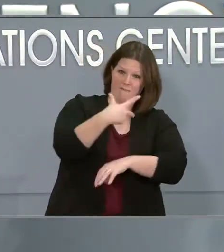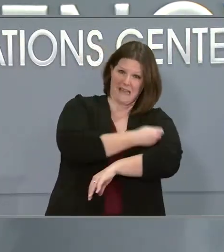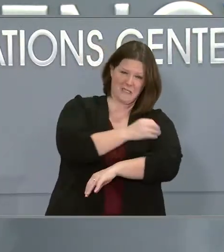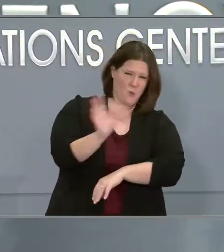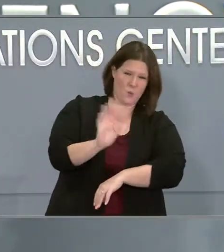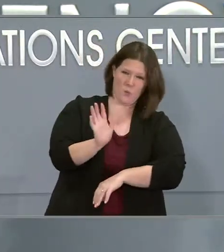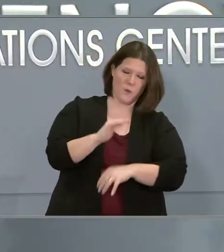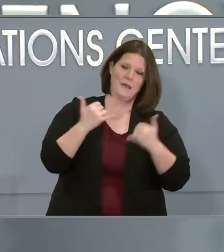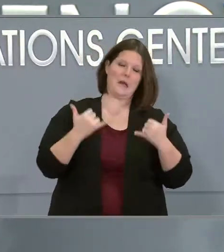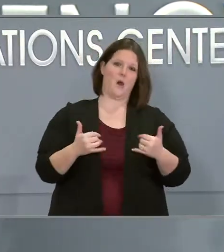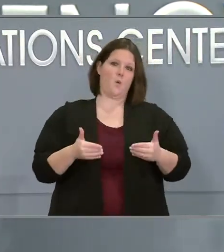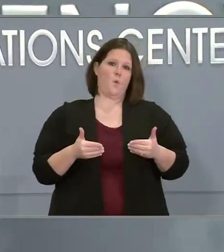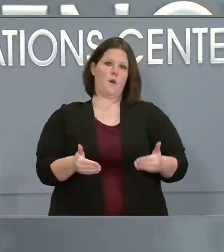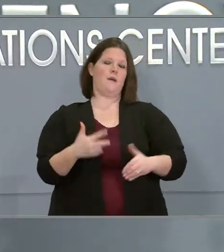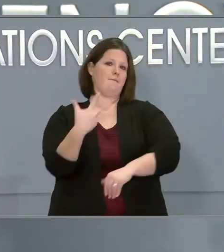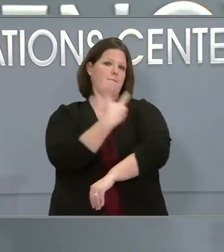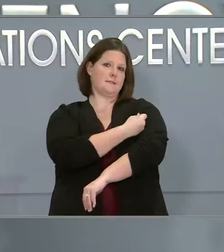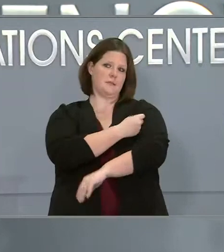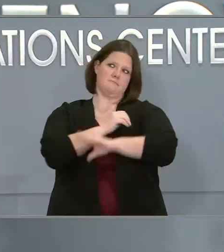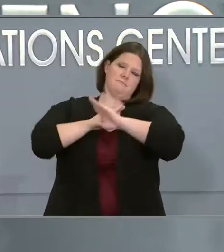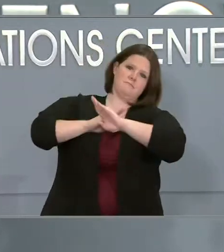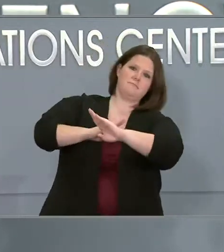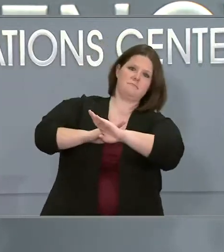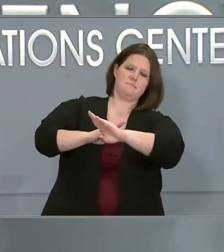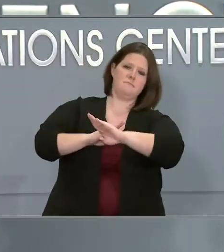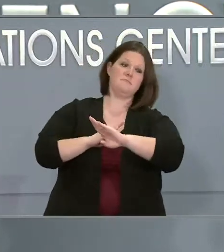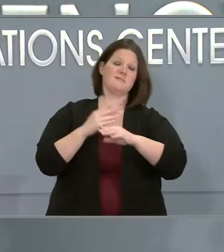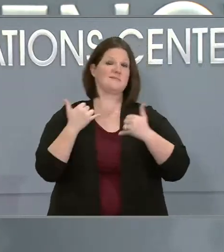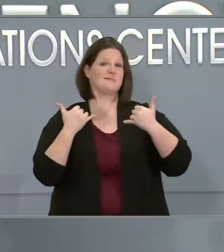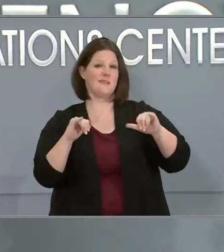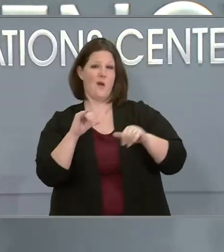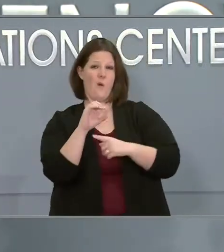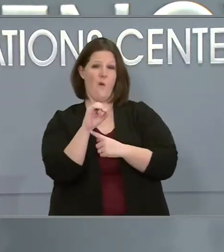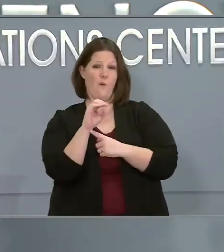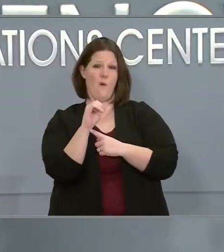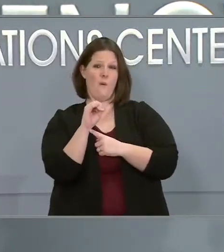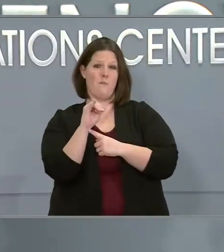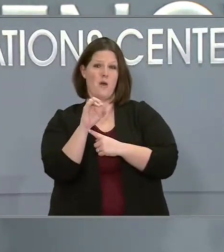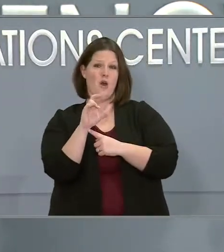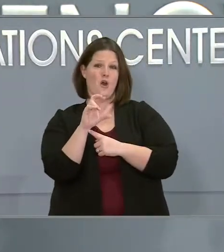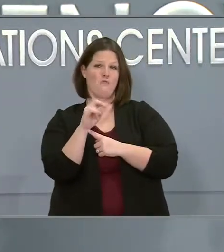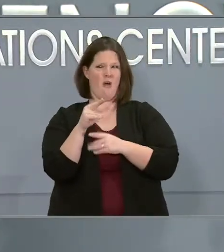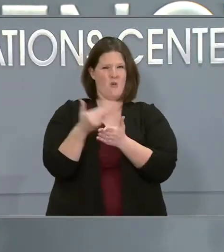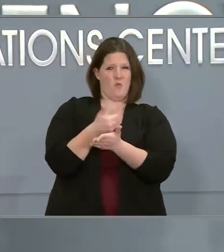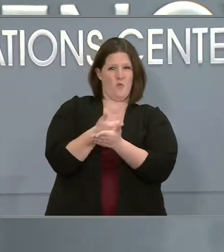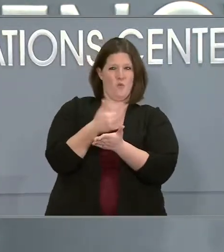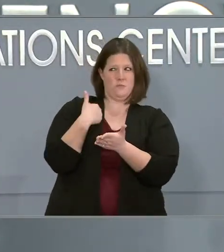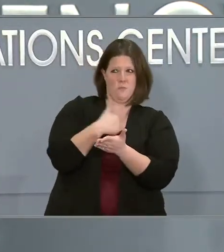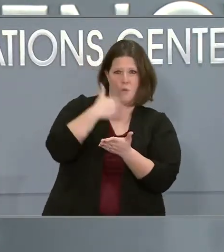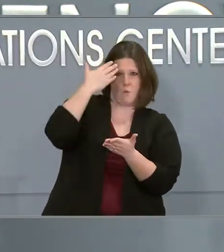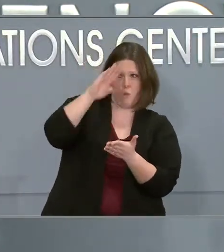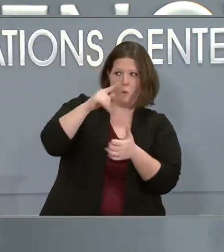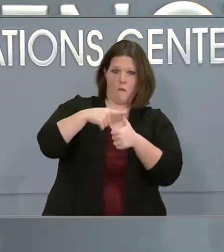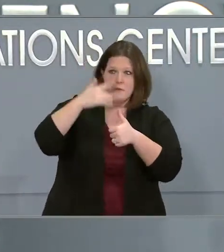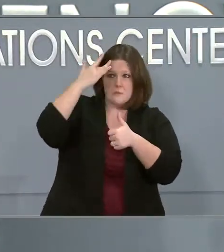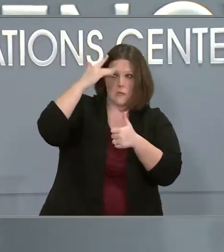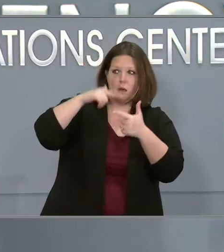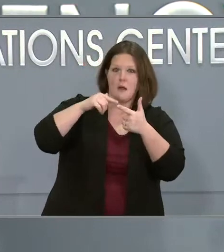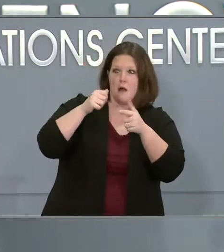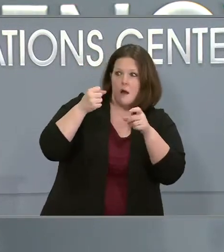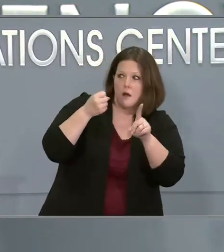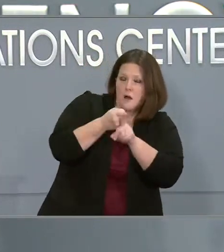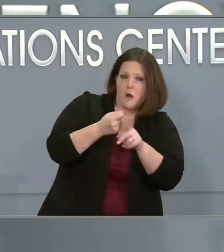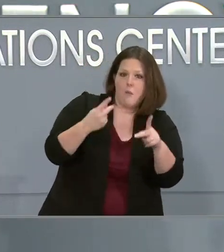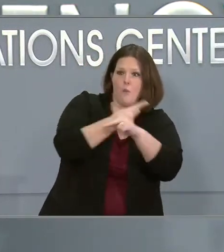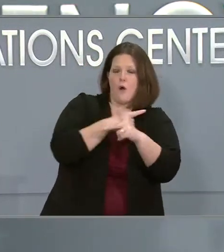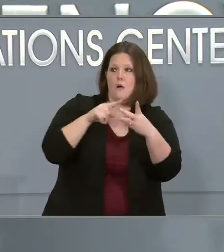learn about how this virus and its new changes may impact things going forward. But what we know